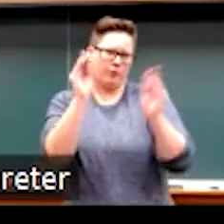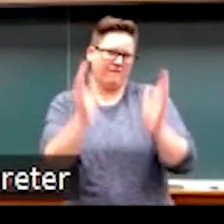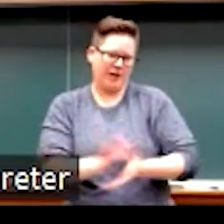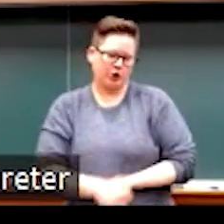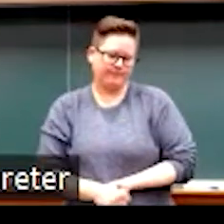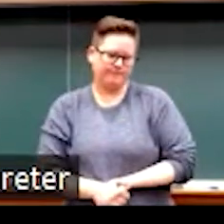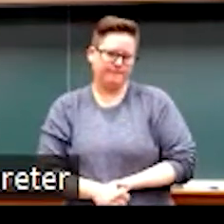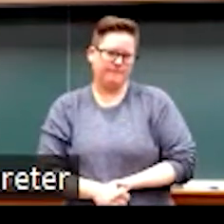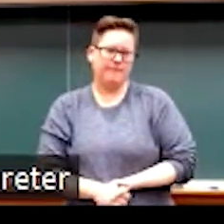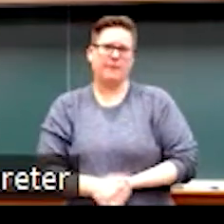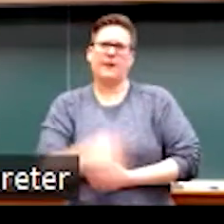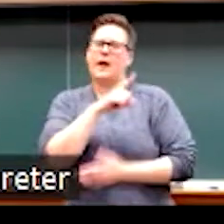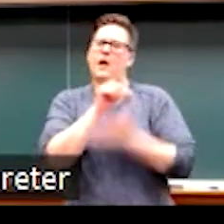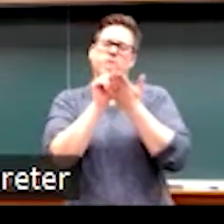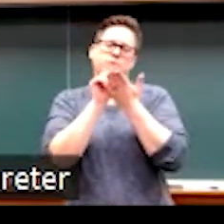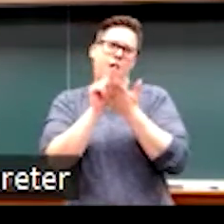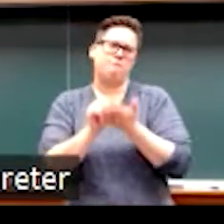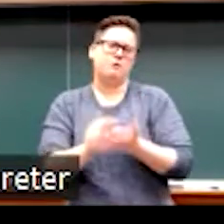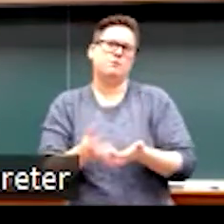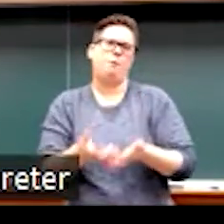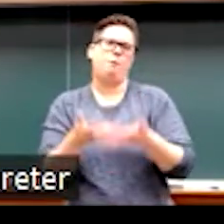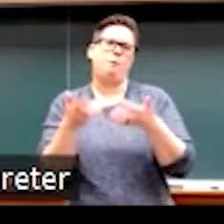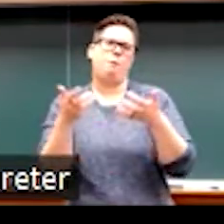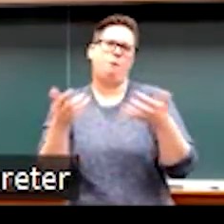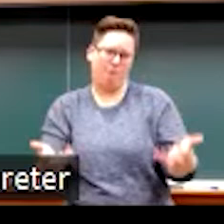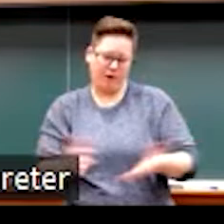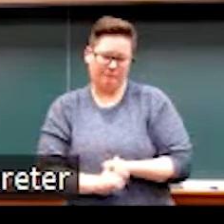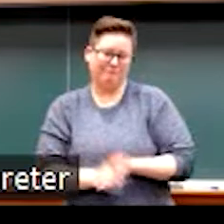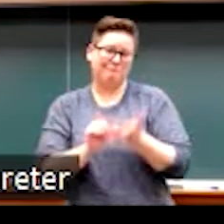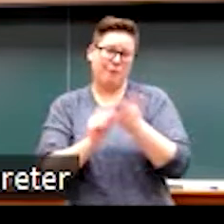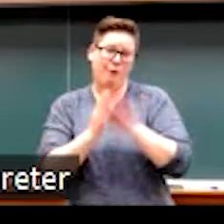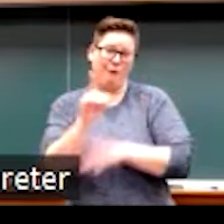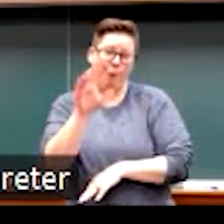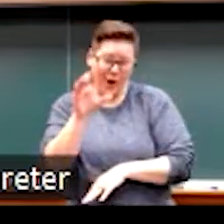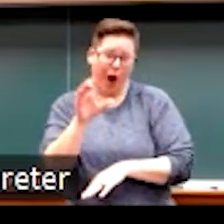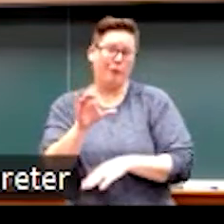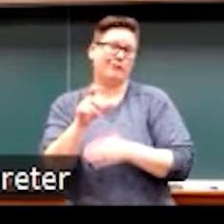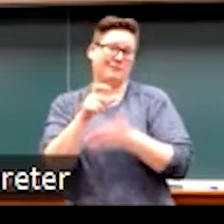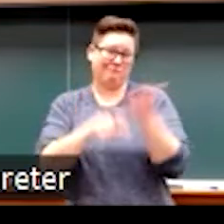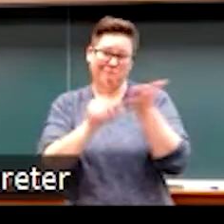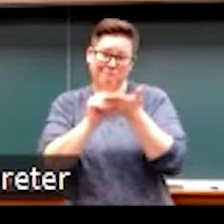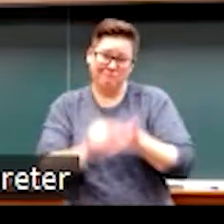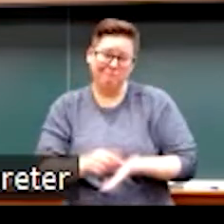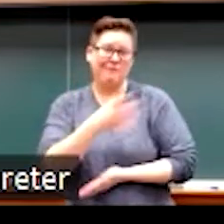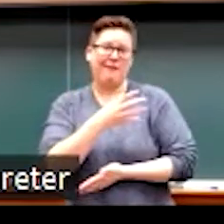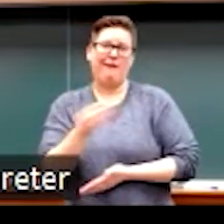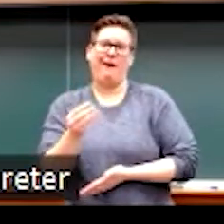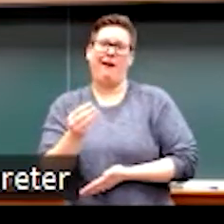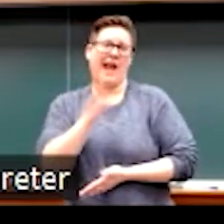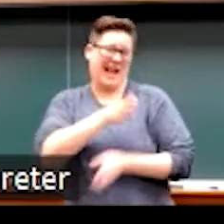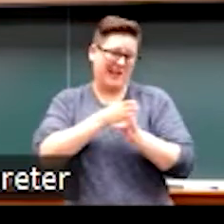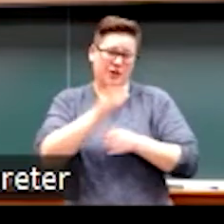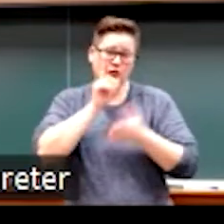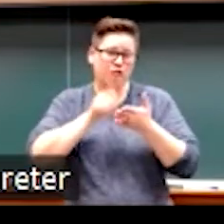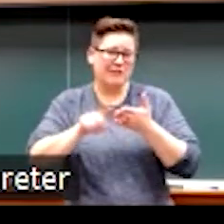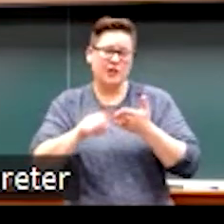He has been a prolific scholar who has published over 100 scholarly works, and his program and research has